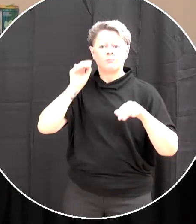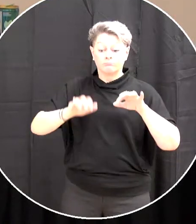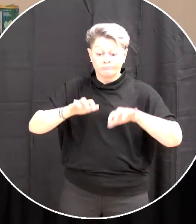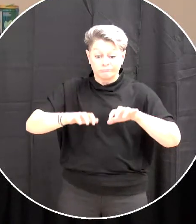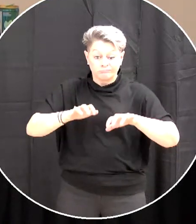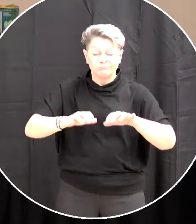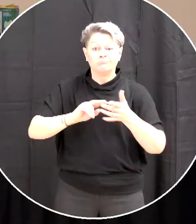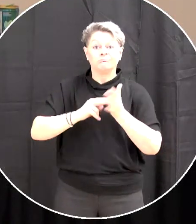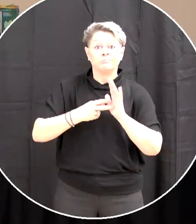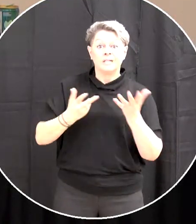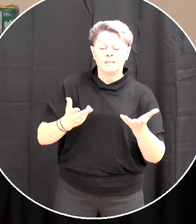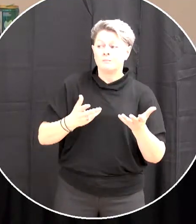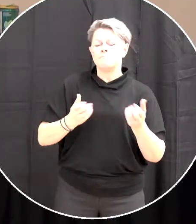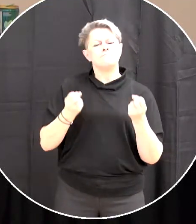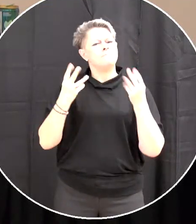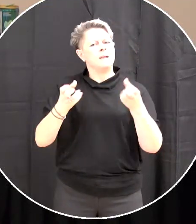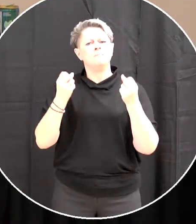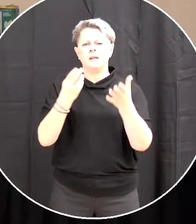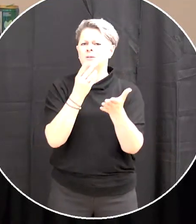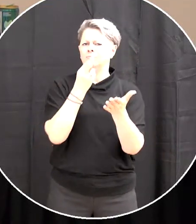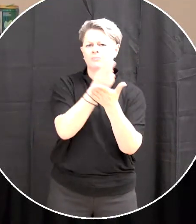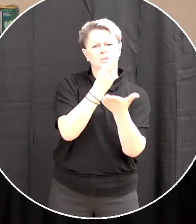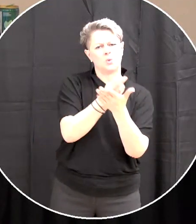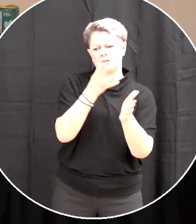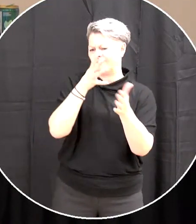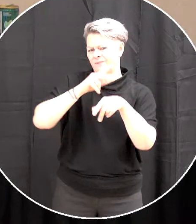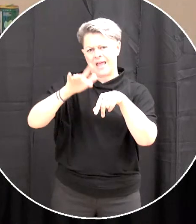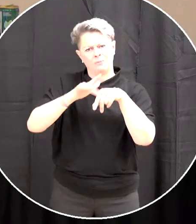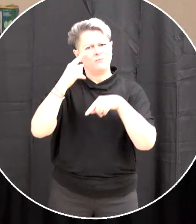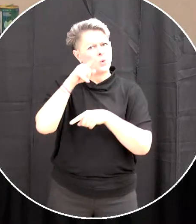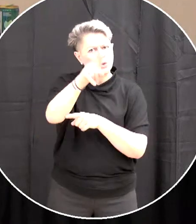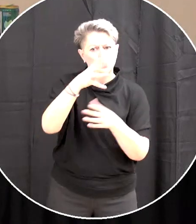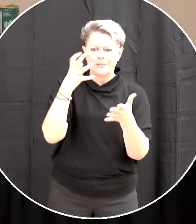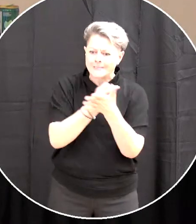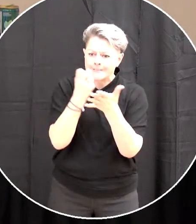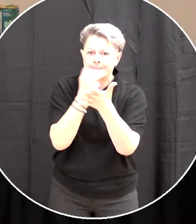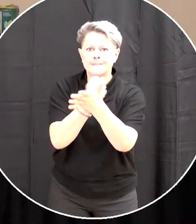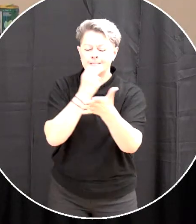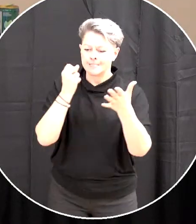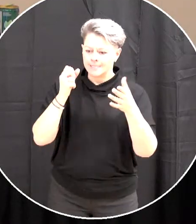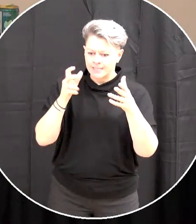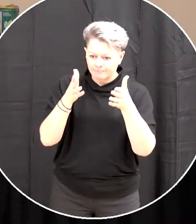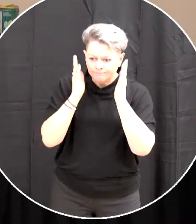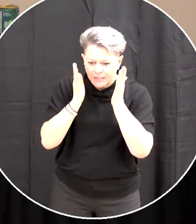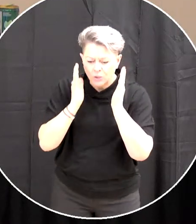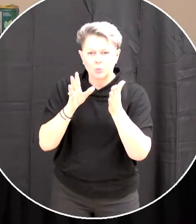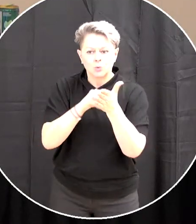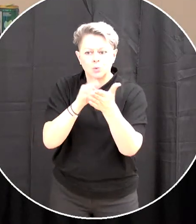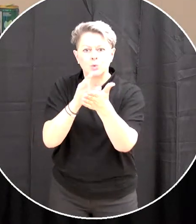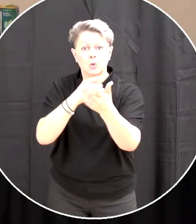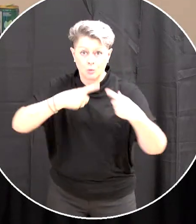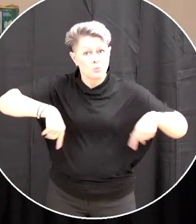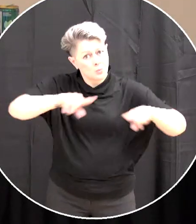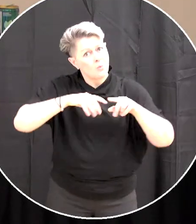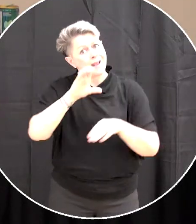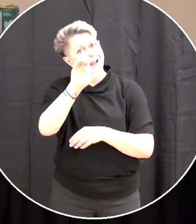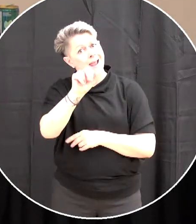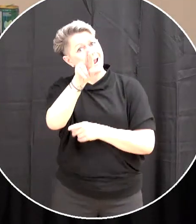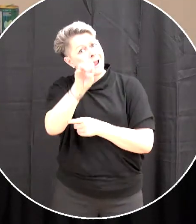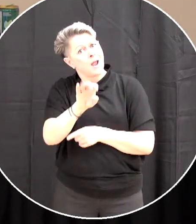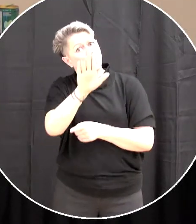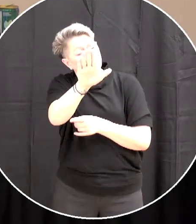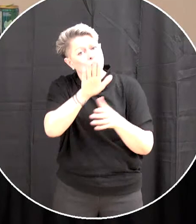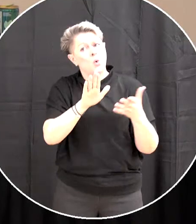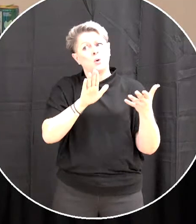There is rich resources for you to tap into, and we need you to do that because we really, really do care about your academic